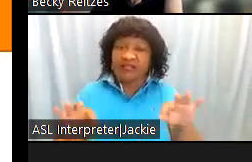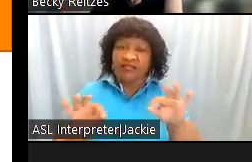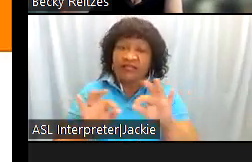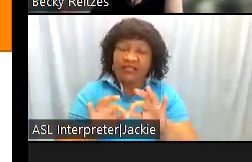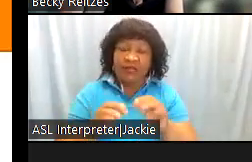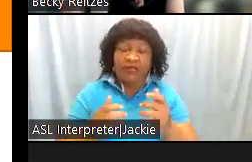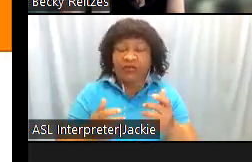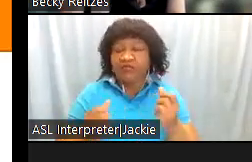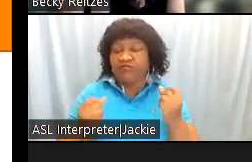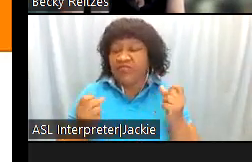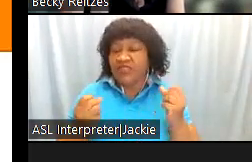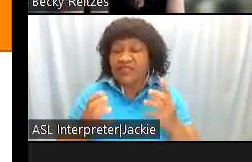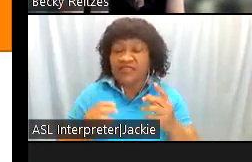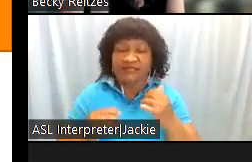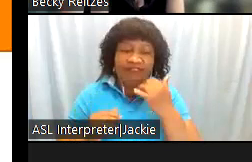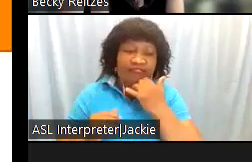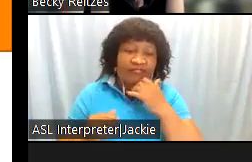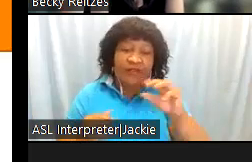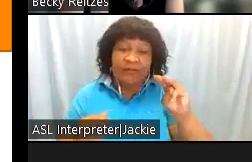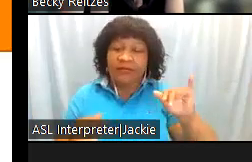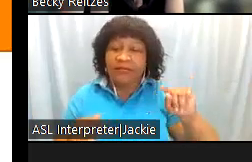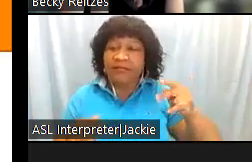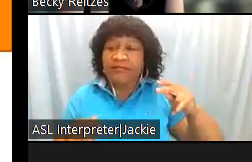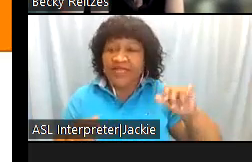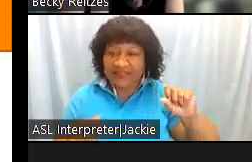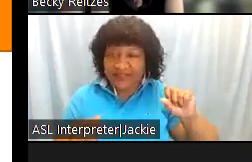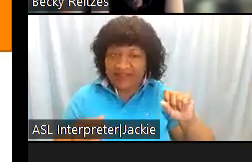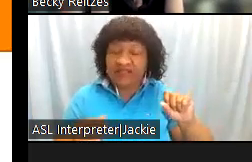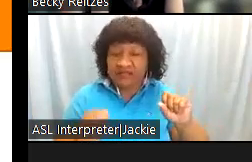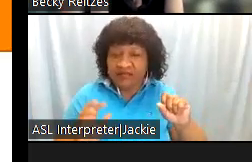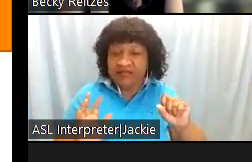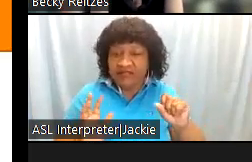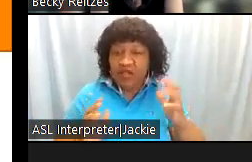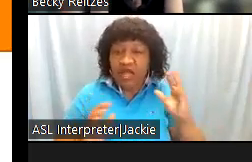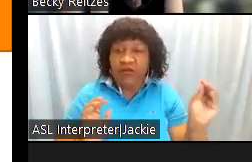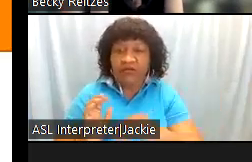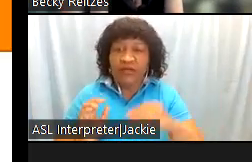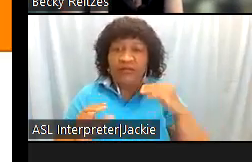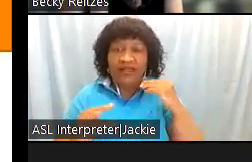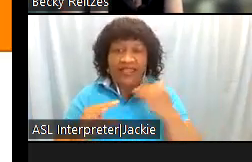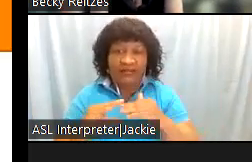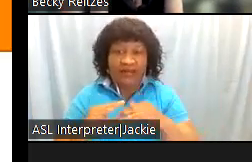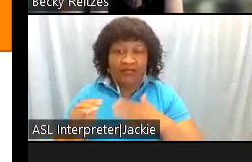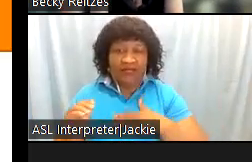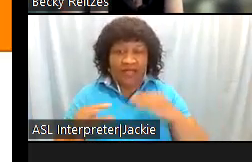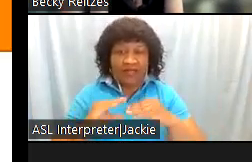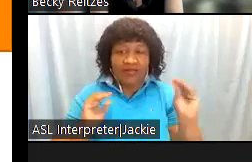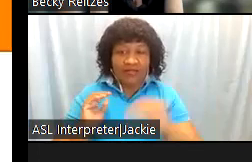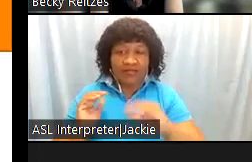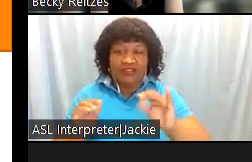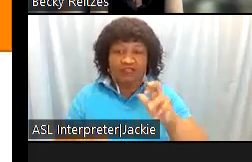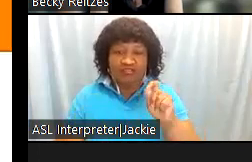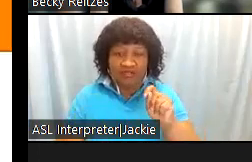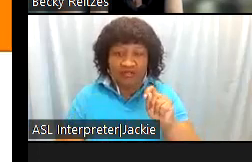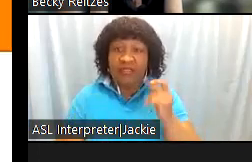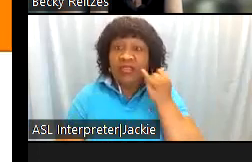myths that are out there. So I'm going to put my email in the chat if you are somebody